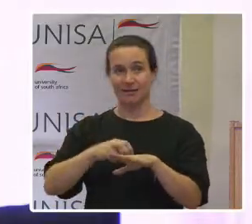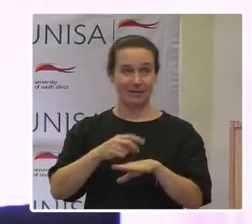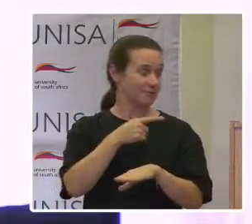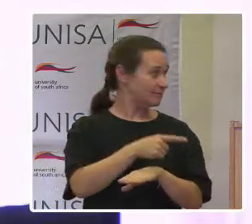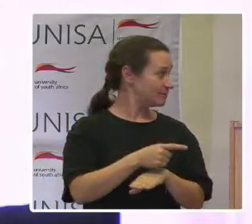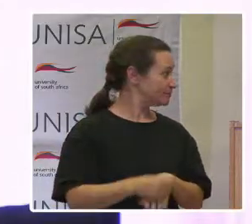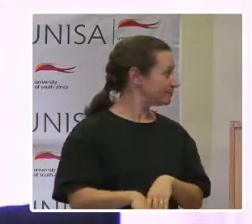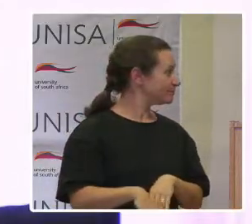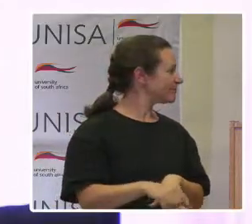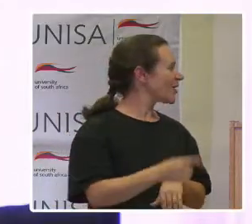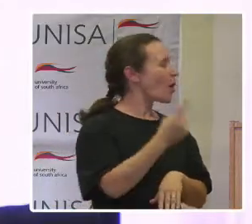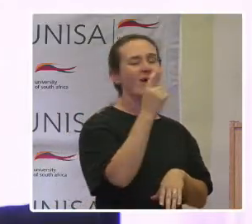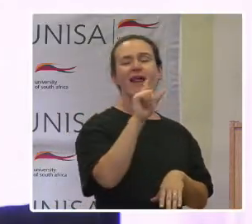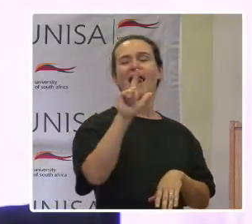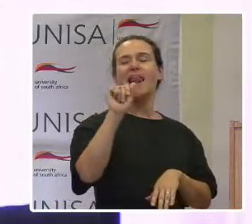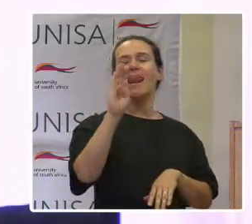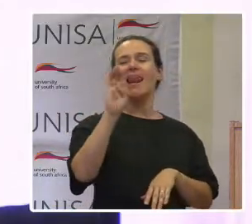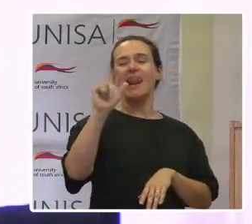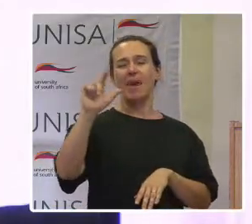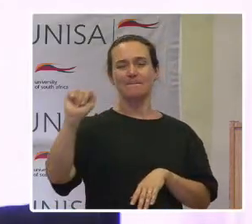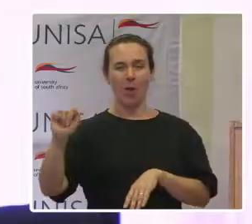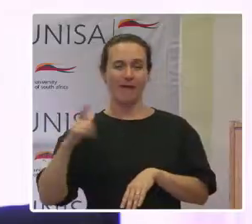the lobola is not too high, please.